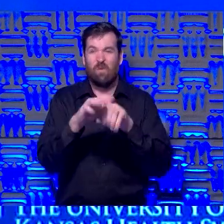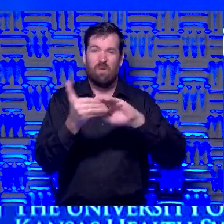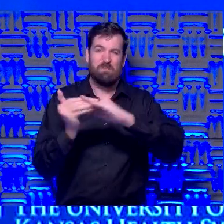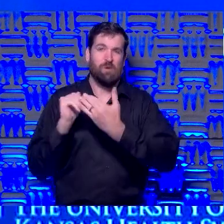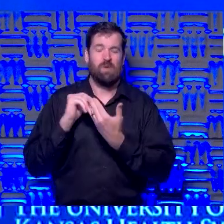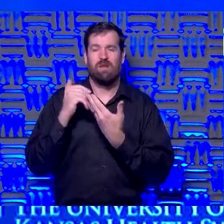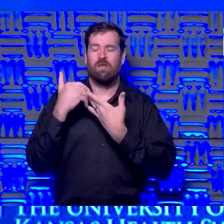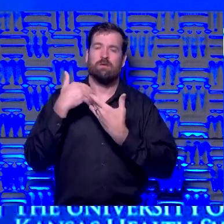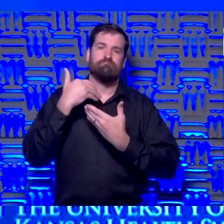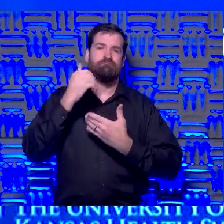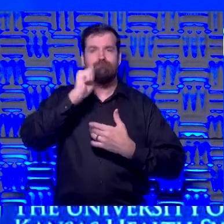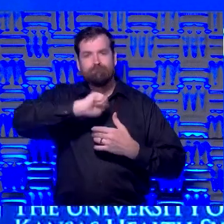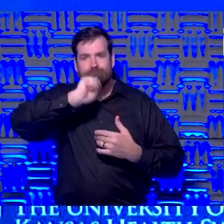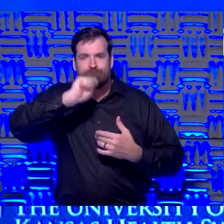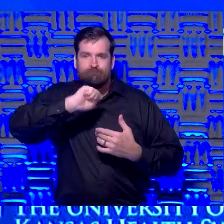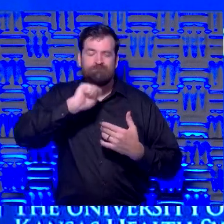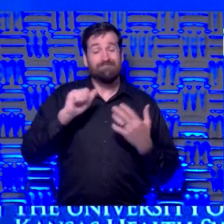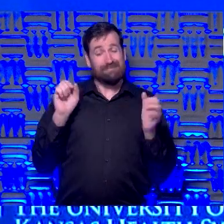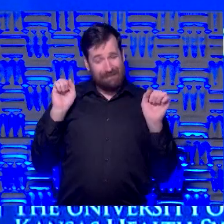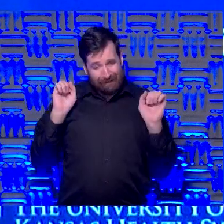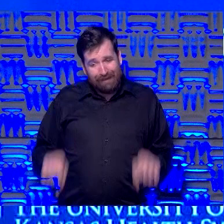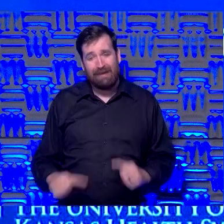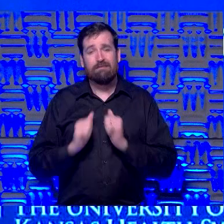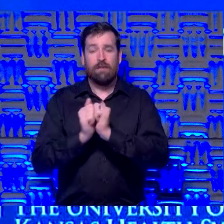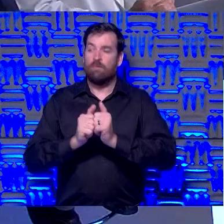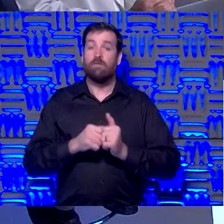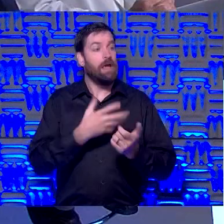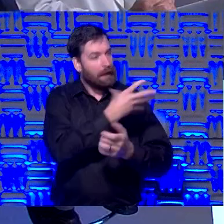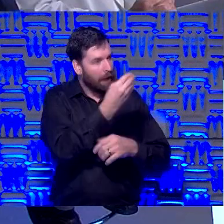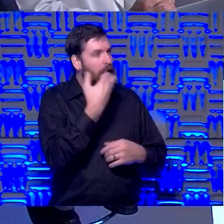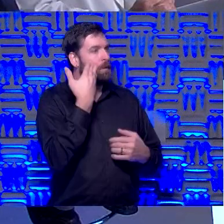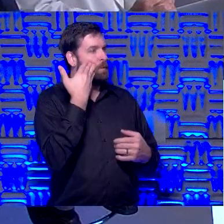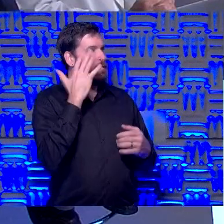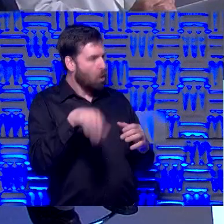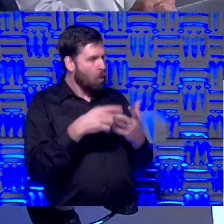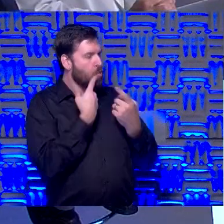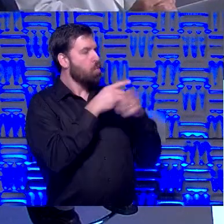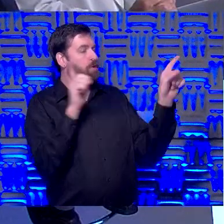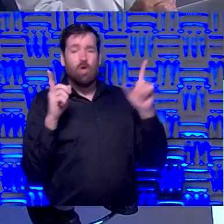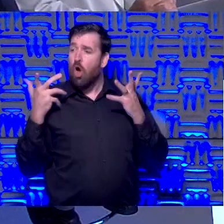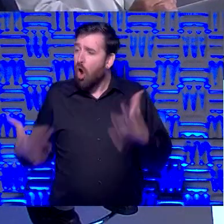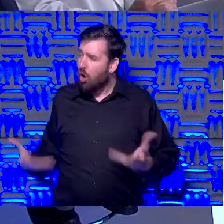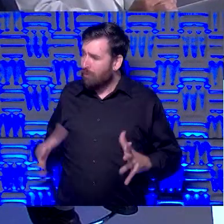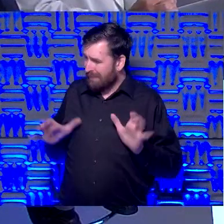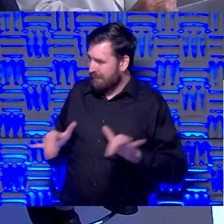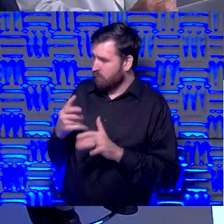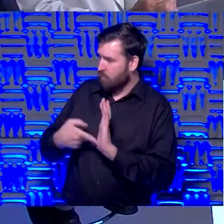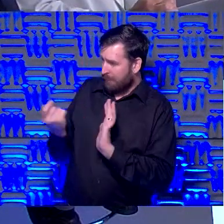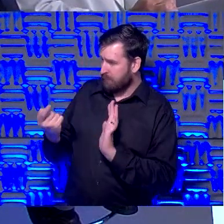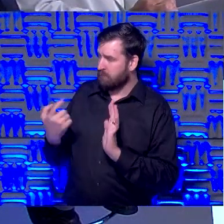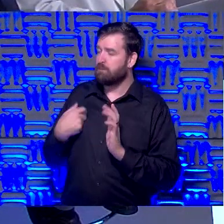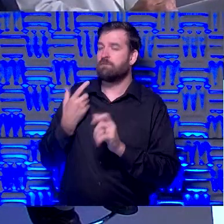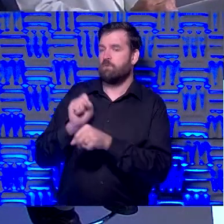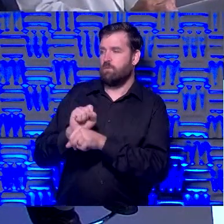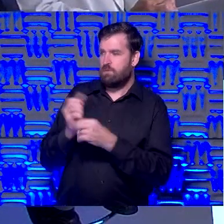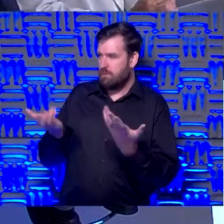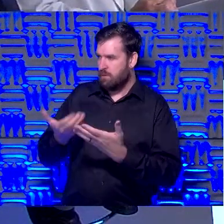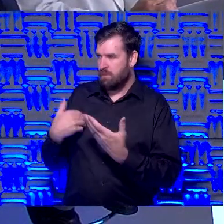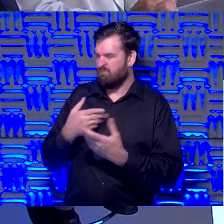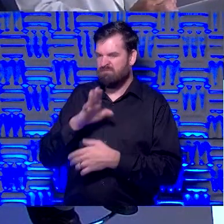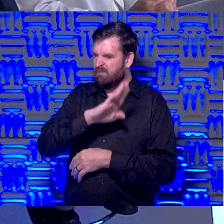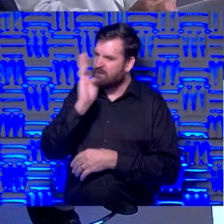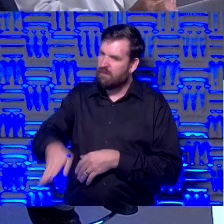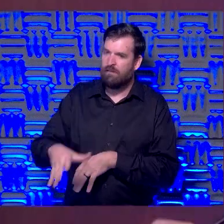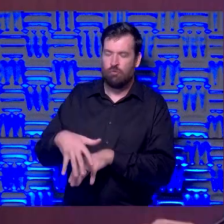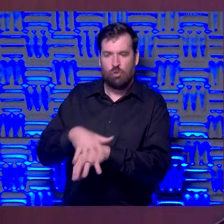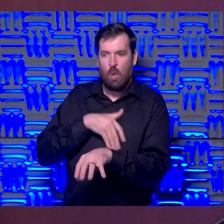through this together. Because together we could do it. And we know it works, right? I mean, we already made it work once. And well, it's working here in the health system. You guys never slowed down. I